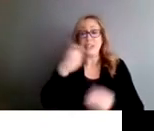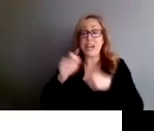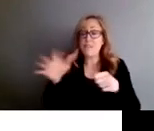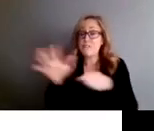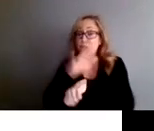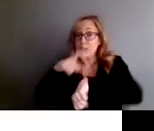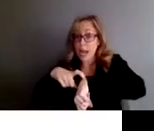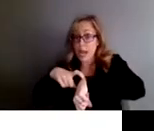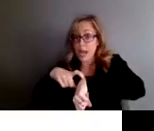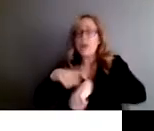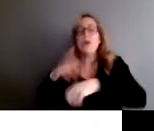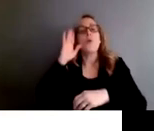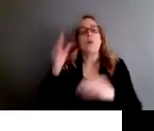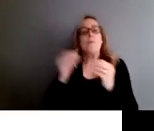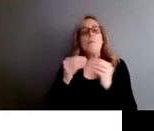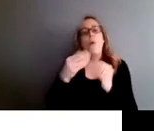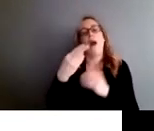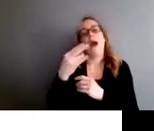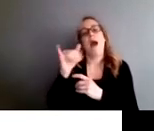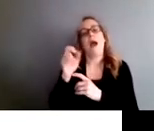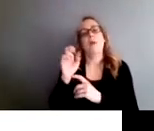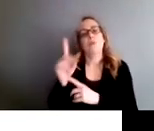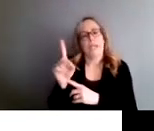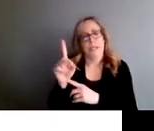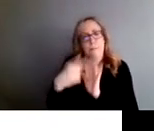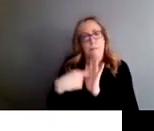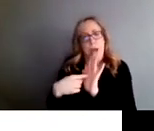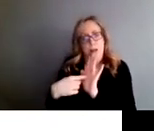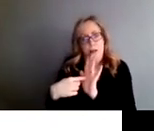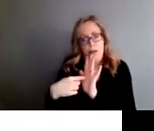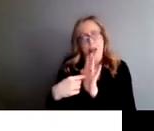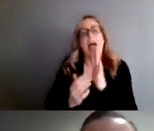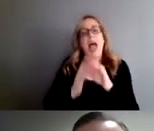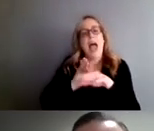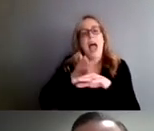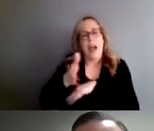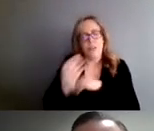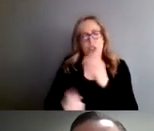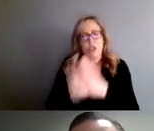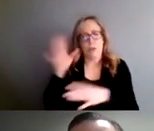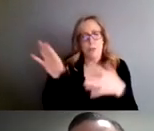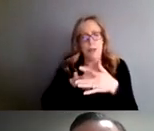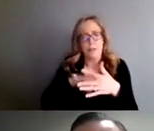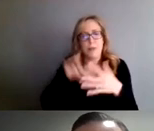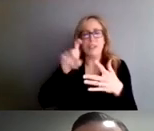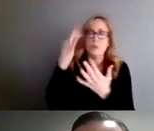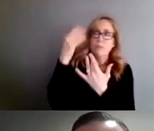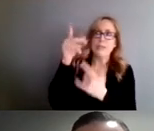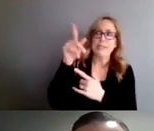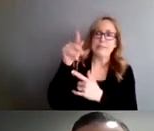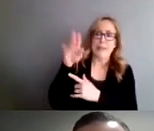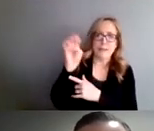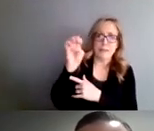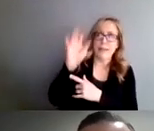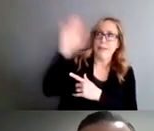a hybrid model after spring break, but we have to also wait for DESE guidance because obviously we can't do something outside of the